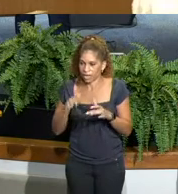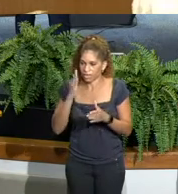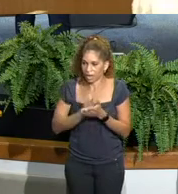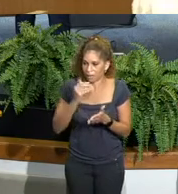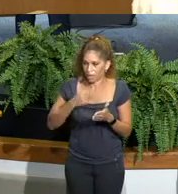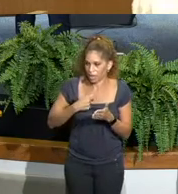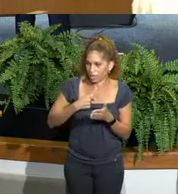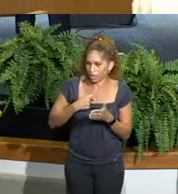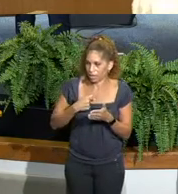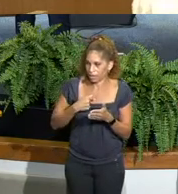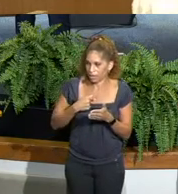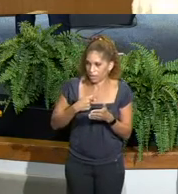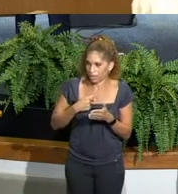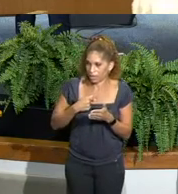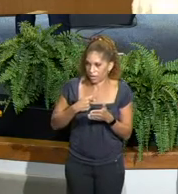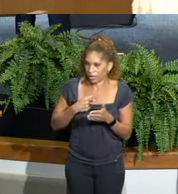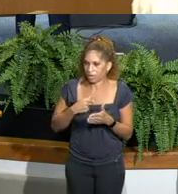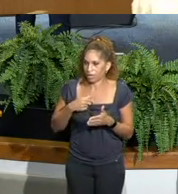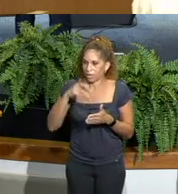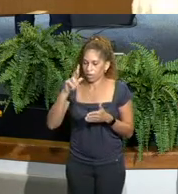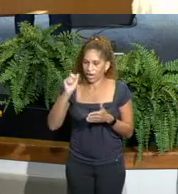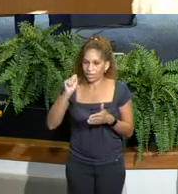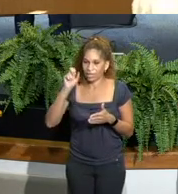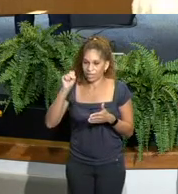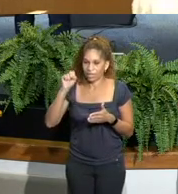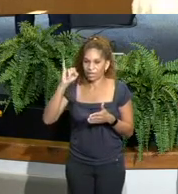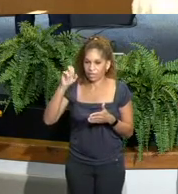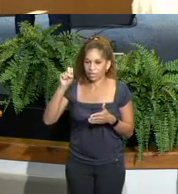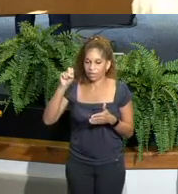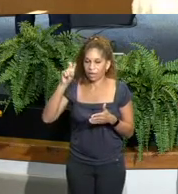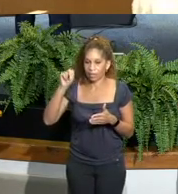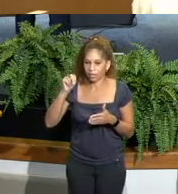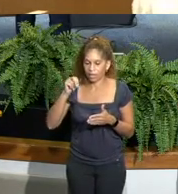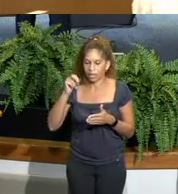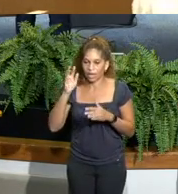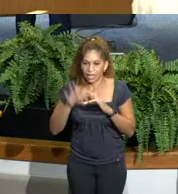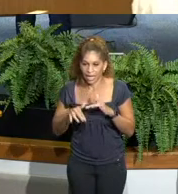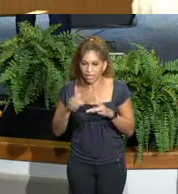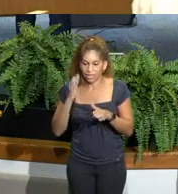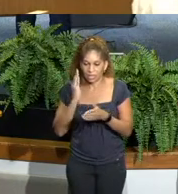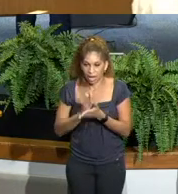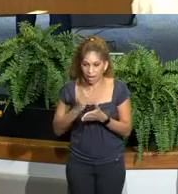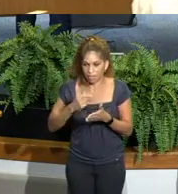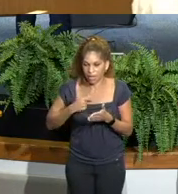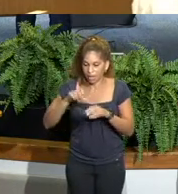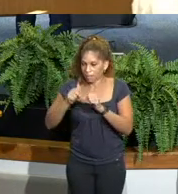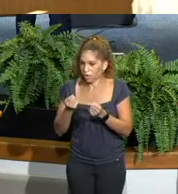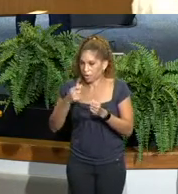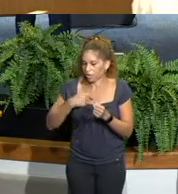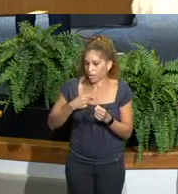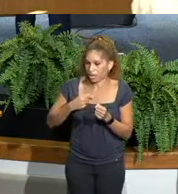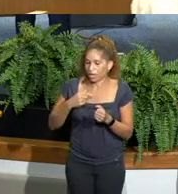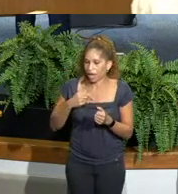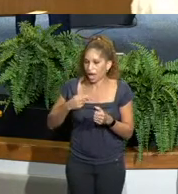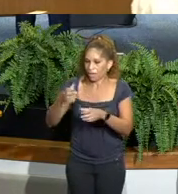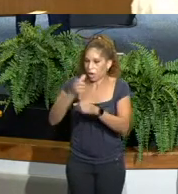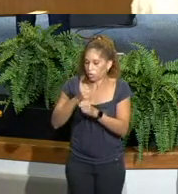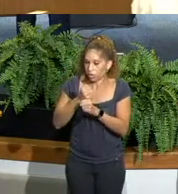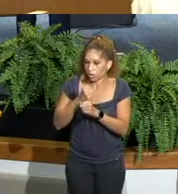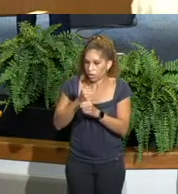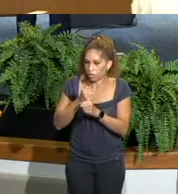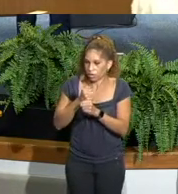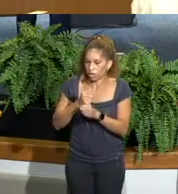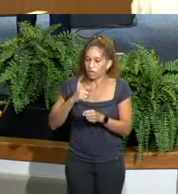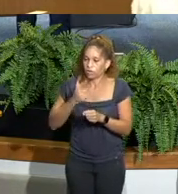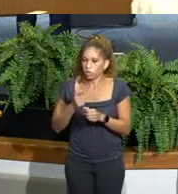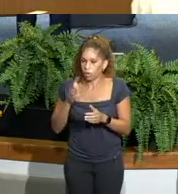me. Racism can't stop me. Racism can't break me. Evil can't stop me. I'm holding on